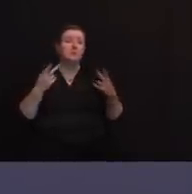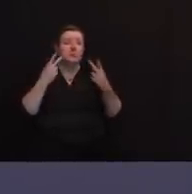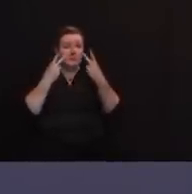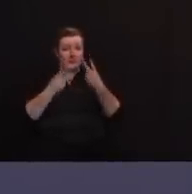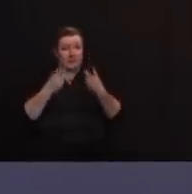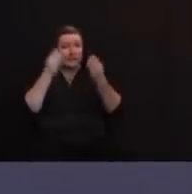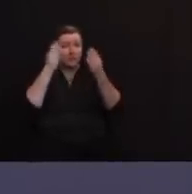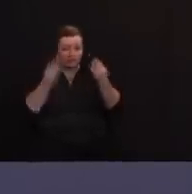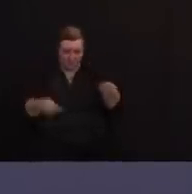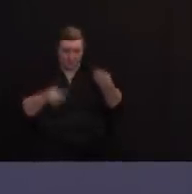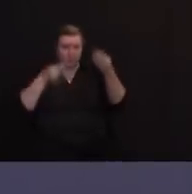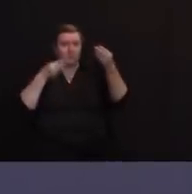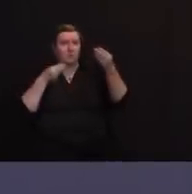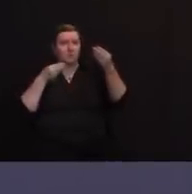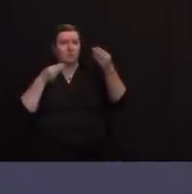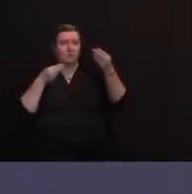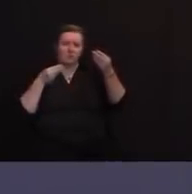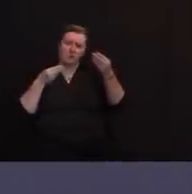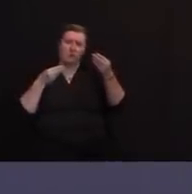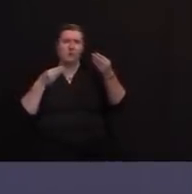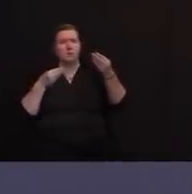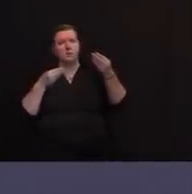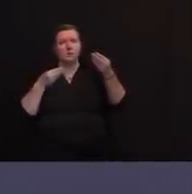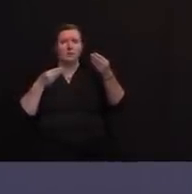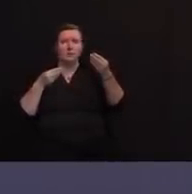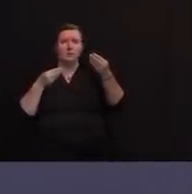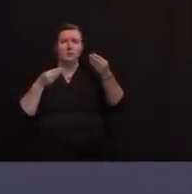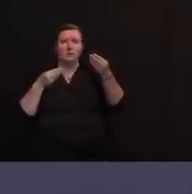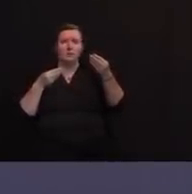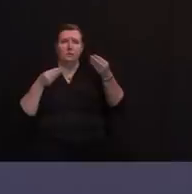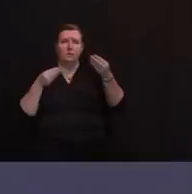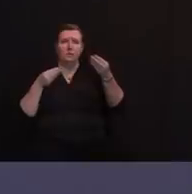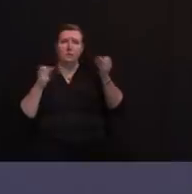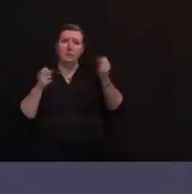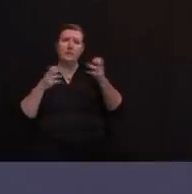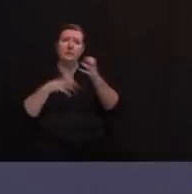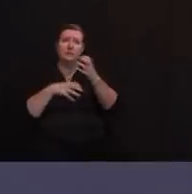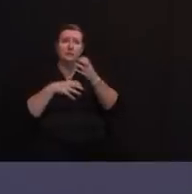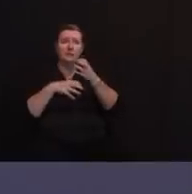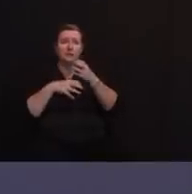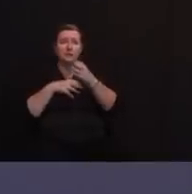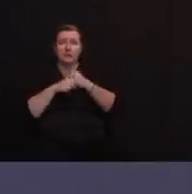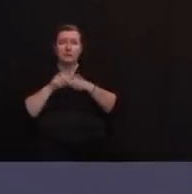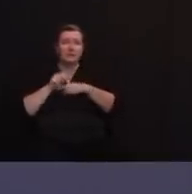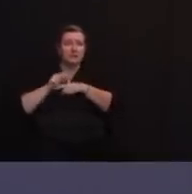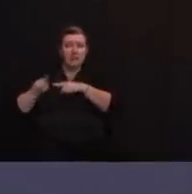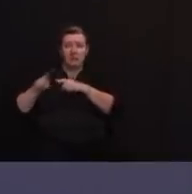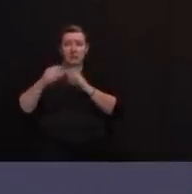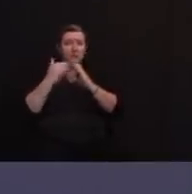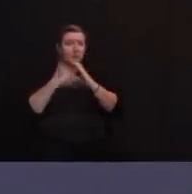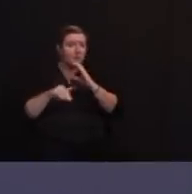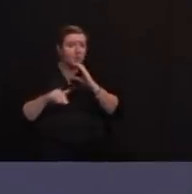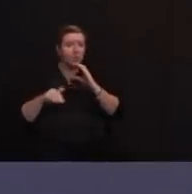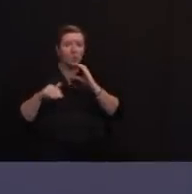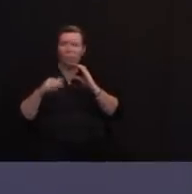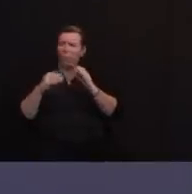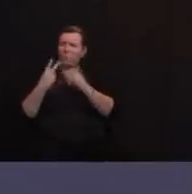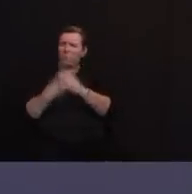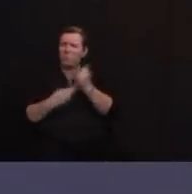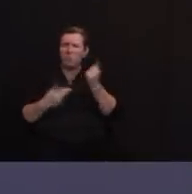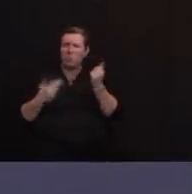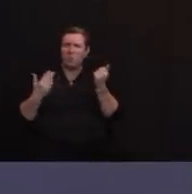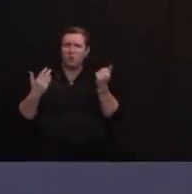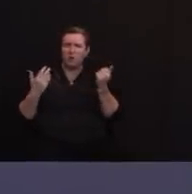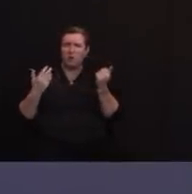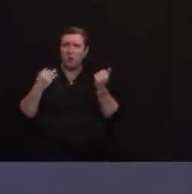you're told you can get a text message or an email. Is it one or the other? Would you get both if you sign up to get a text